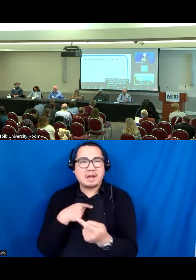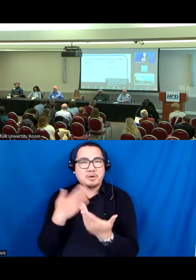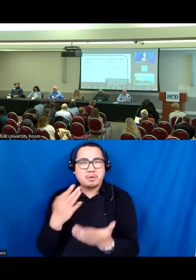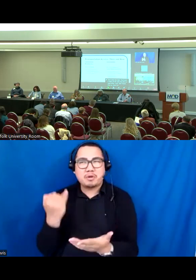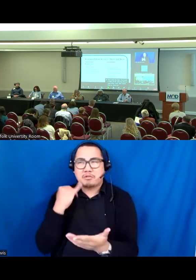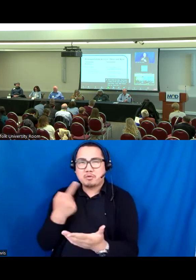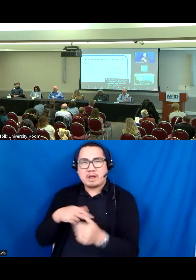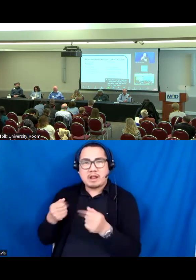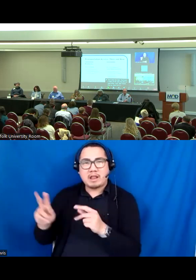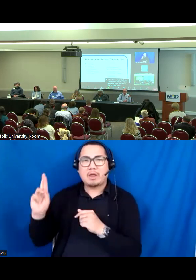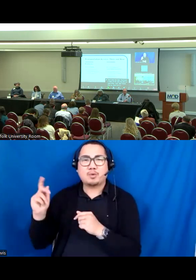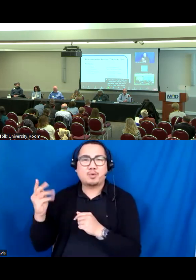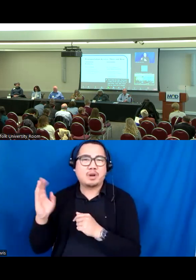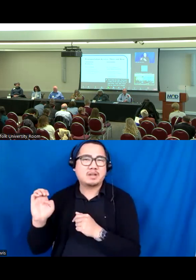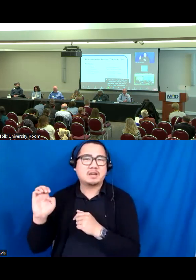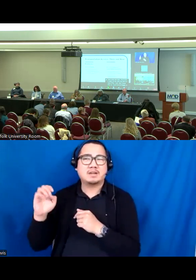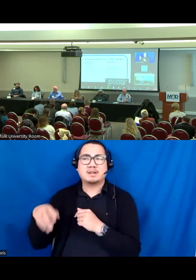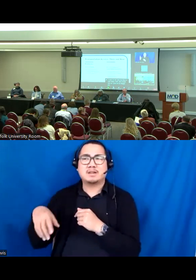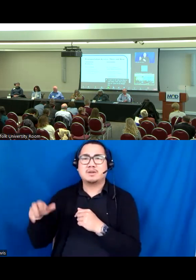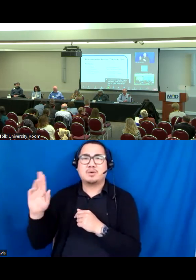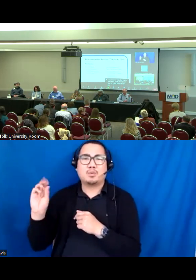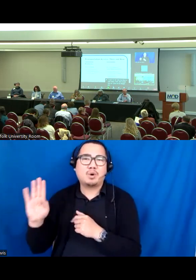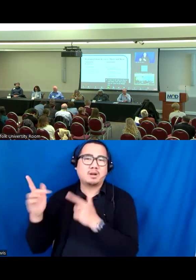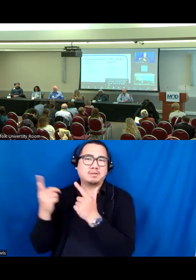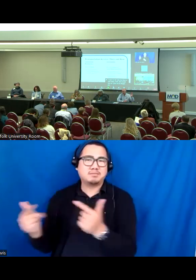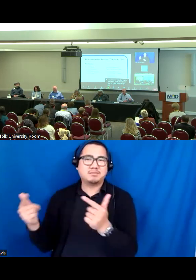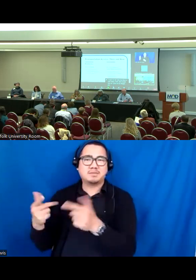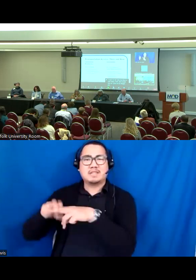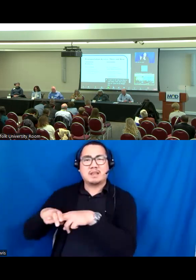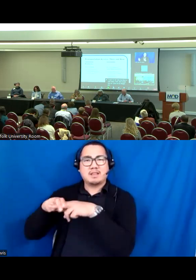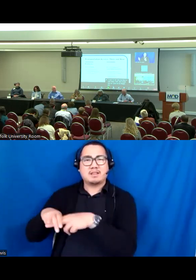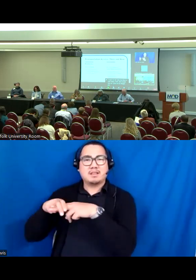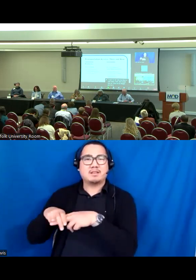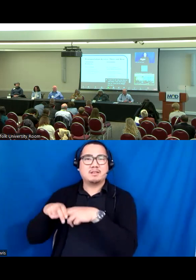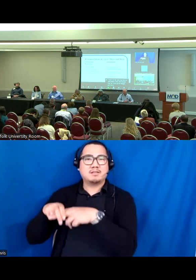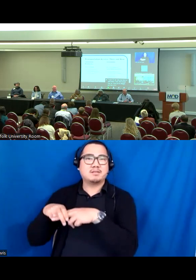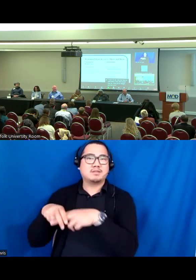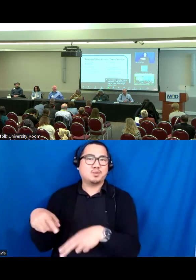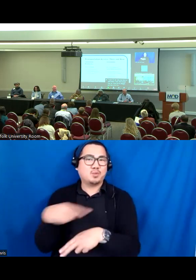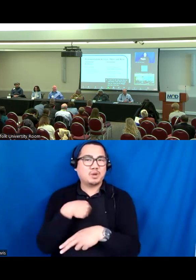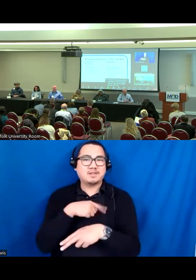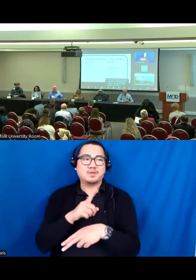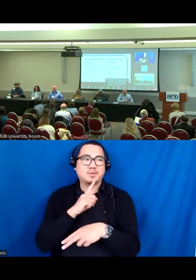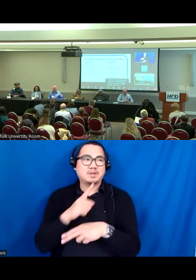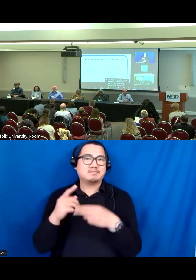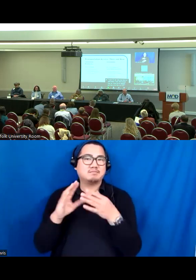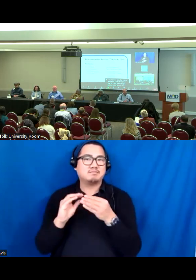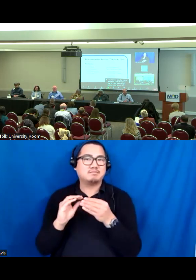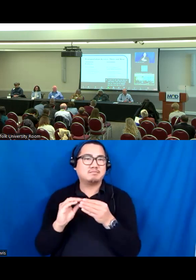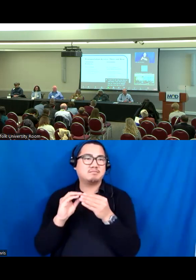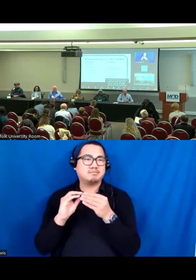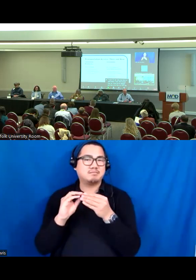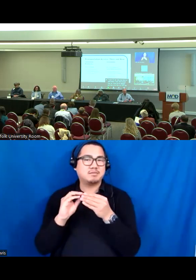Andy and Rob sit there, if I can just ad lib here, which is how we've done this whole thing anyway over